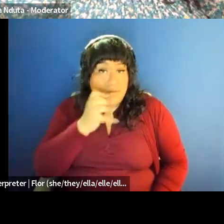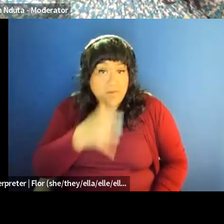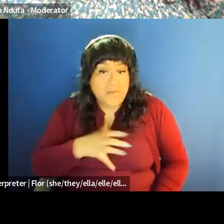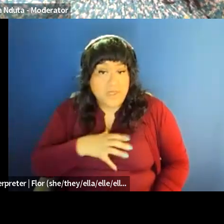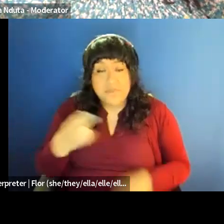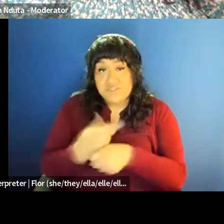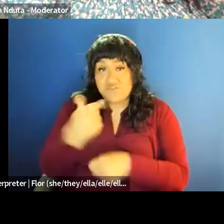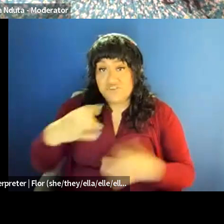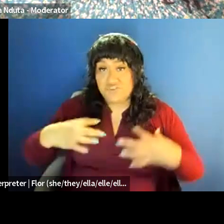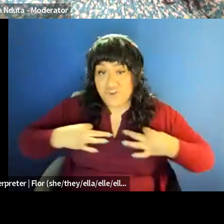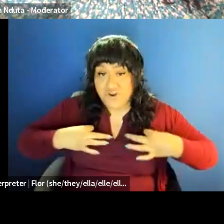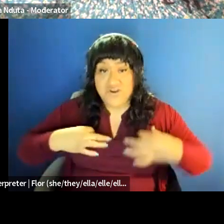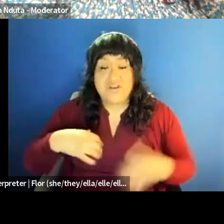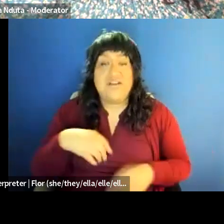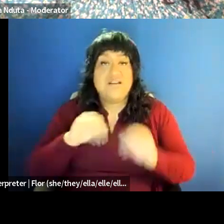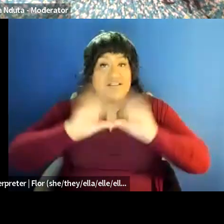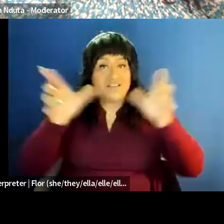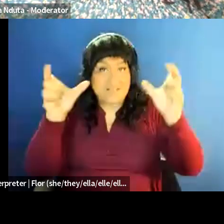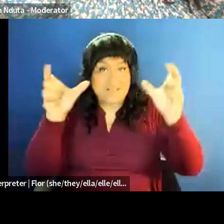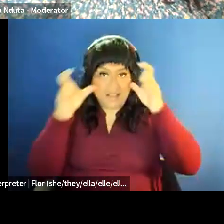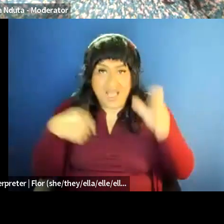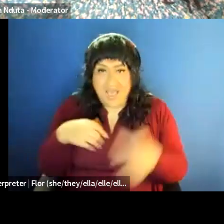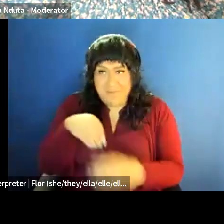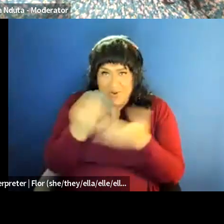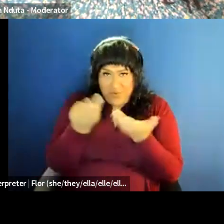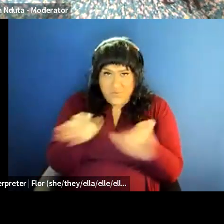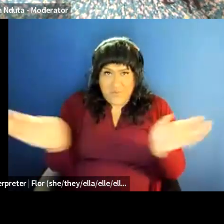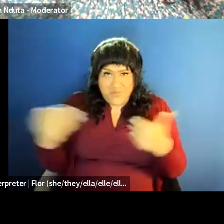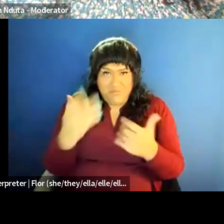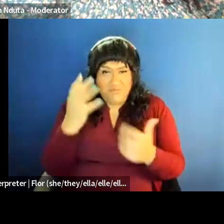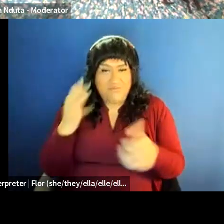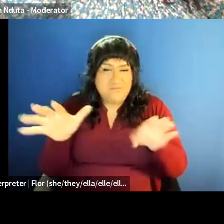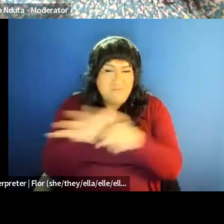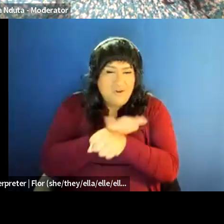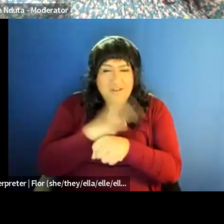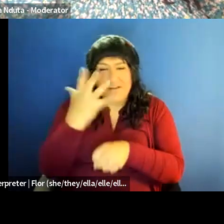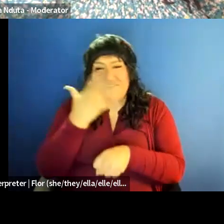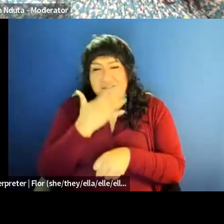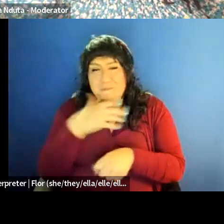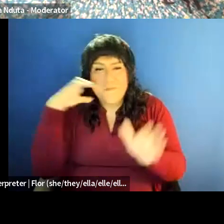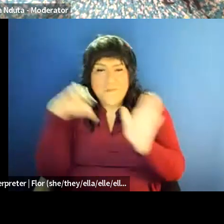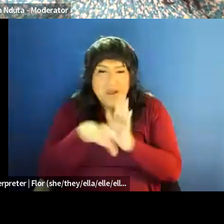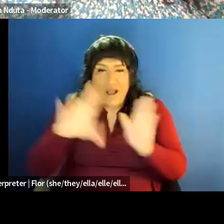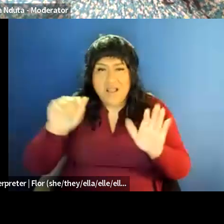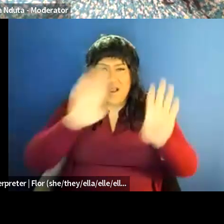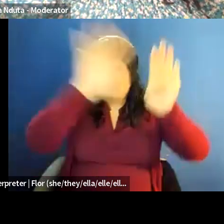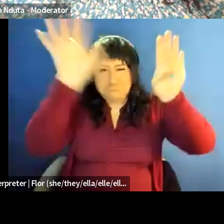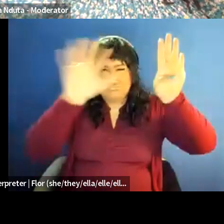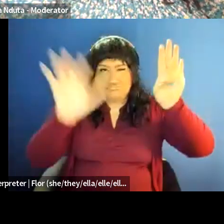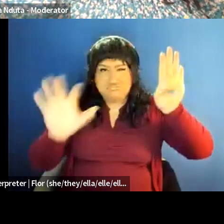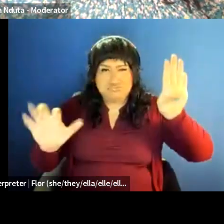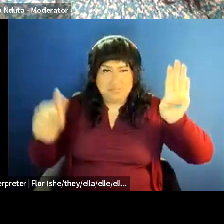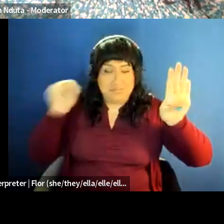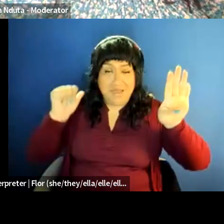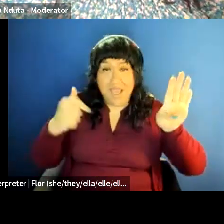I have clear glasses on. I'm in a room full of colorful pictures and collages. I'm also a mental health advocate.